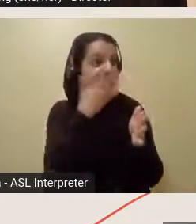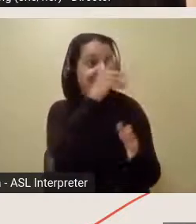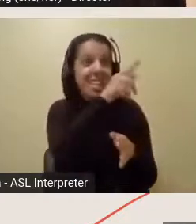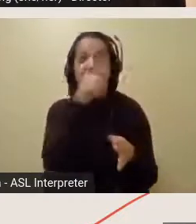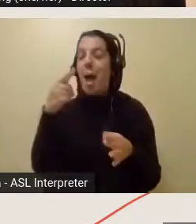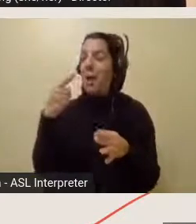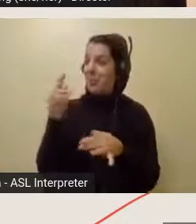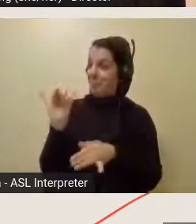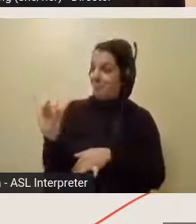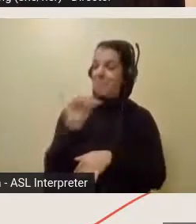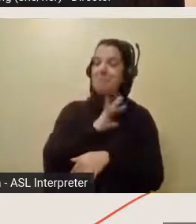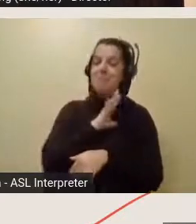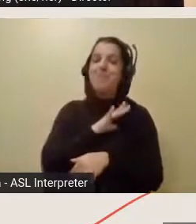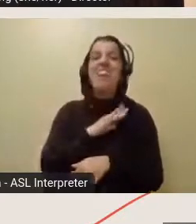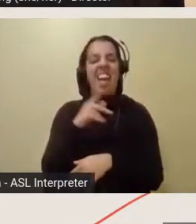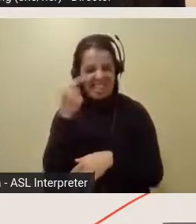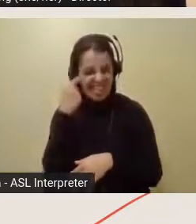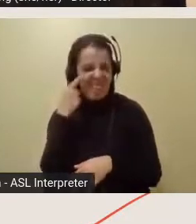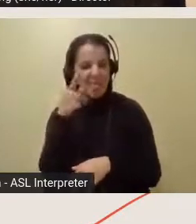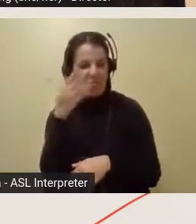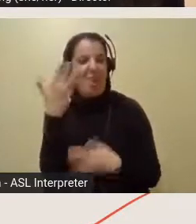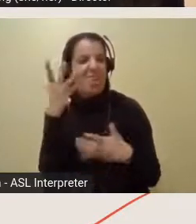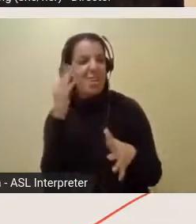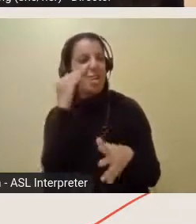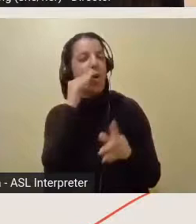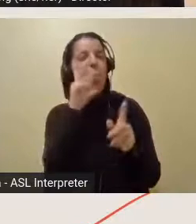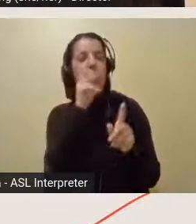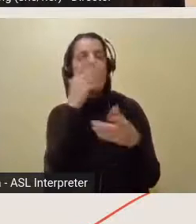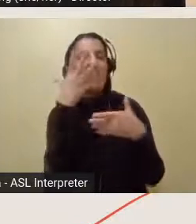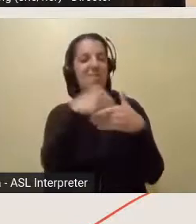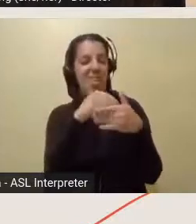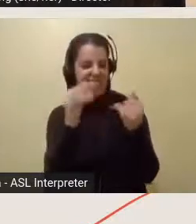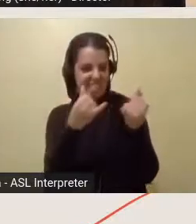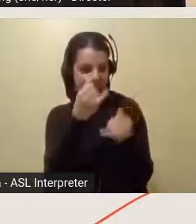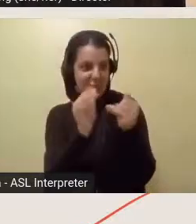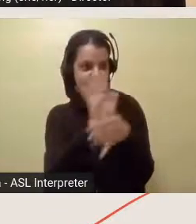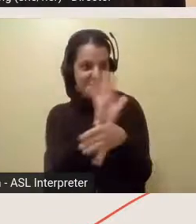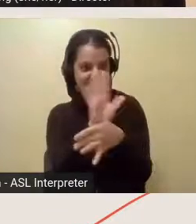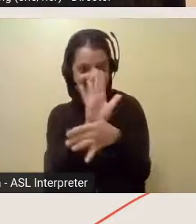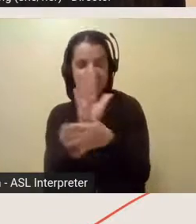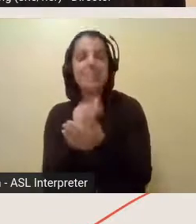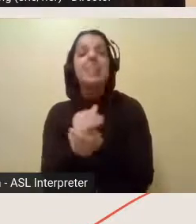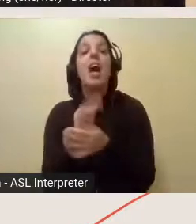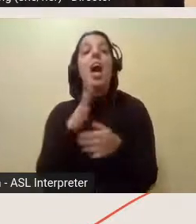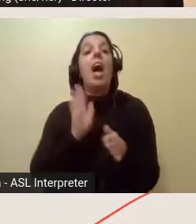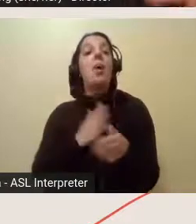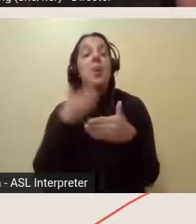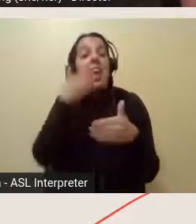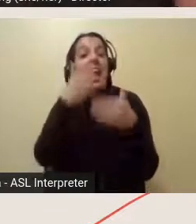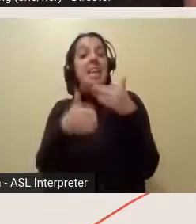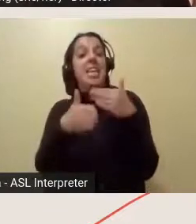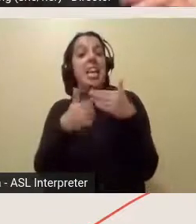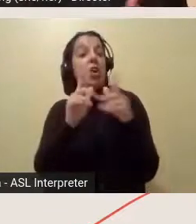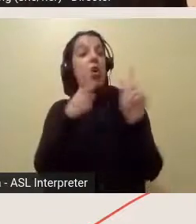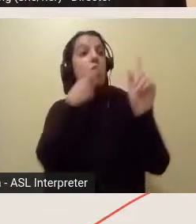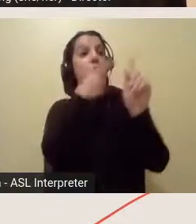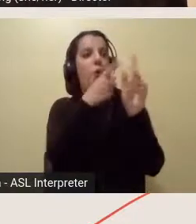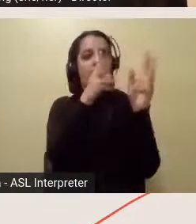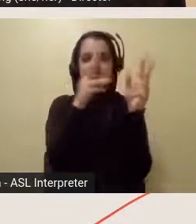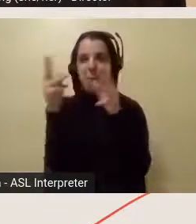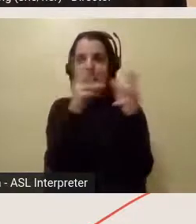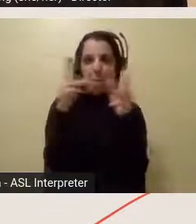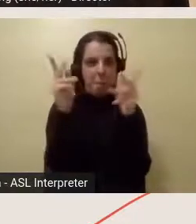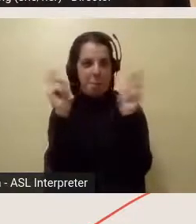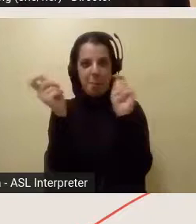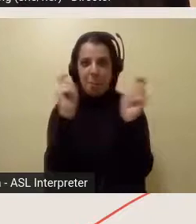who a lot of those pictures represent. We, you know, at the point that we were trying to create that ending, it was the